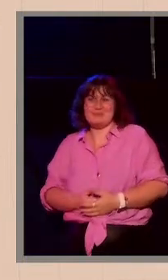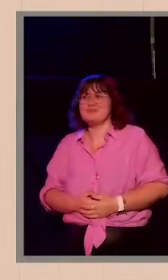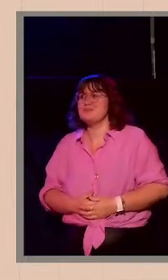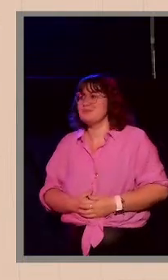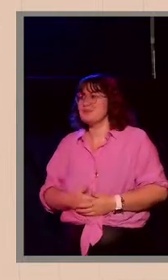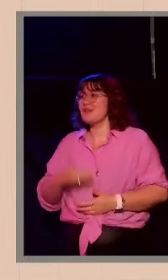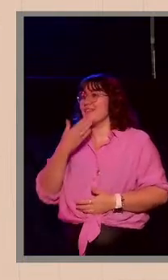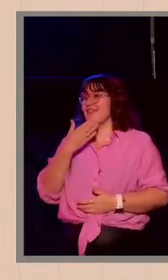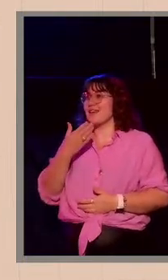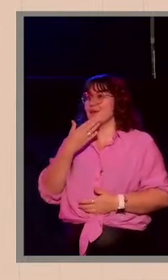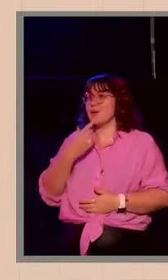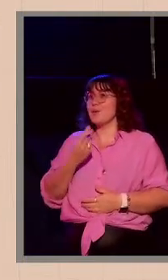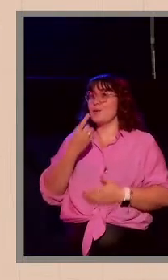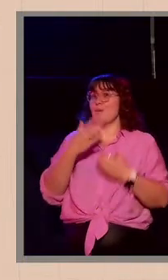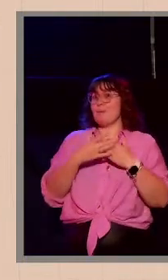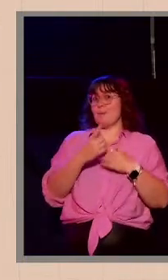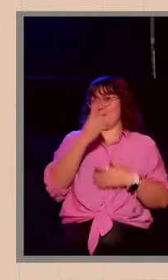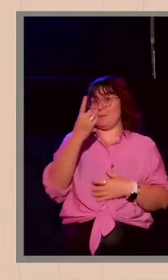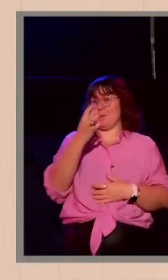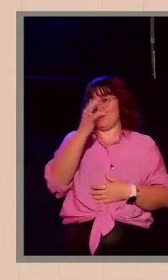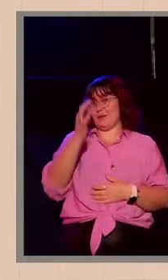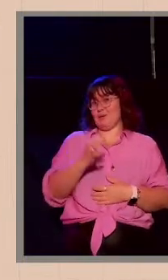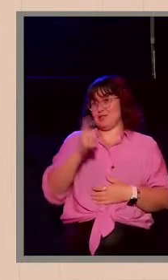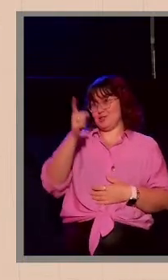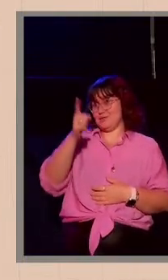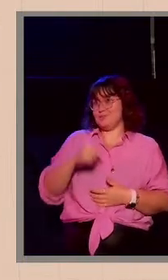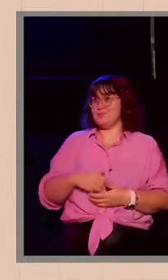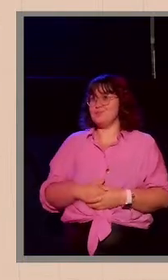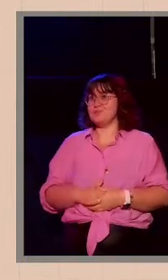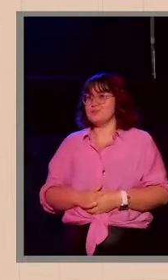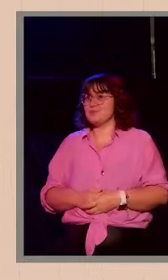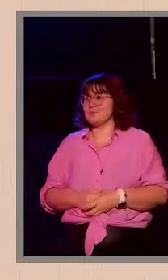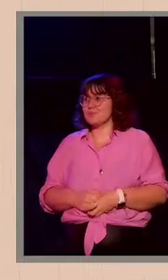Fabulous, thanks. So there's another question up here. Let me.